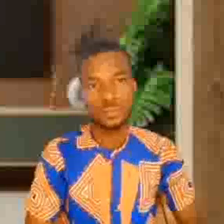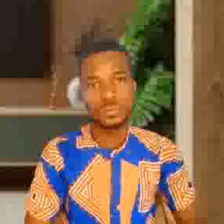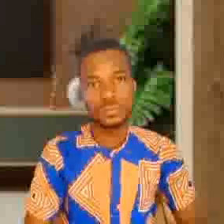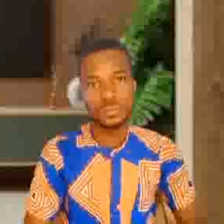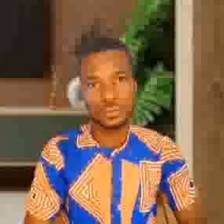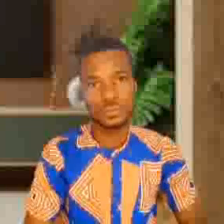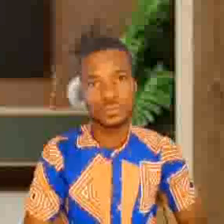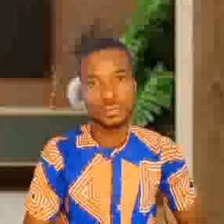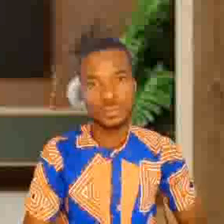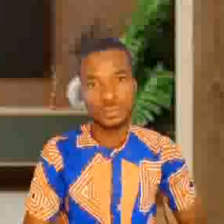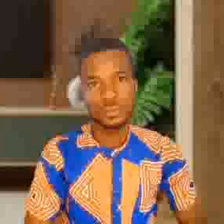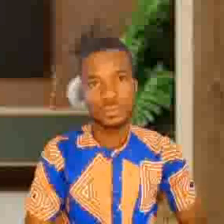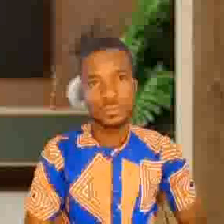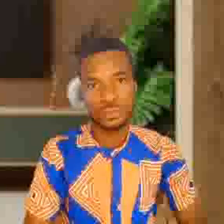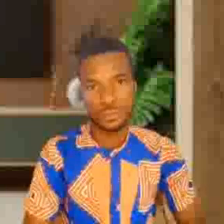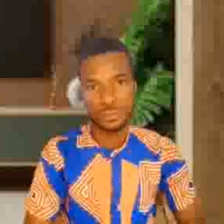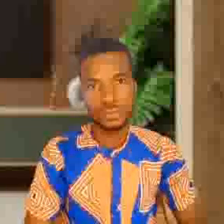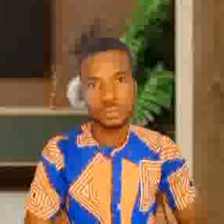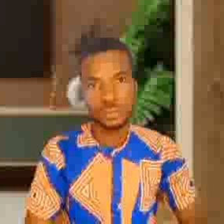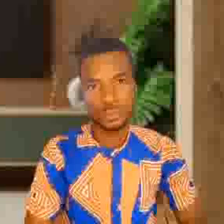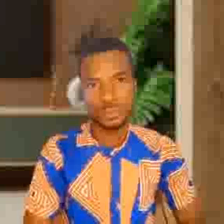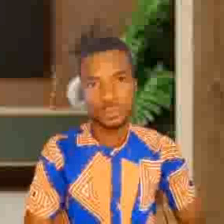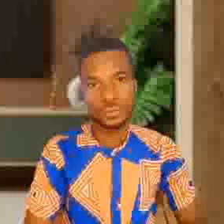That means the buffers were in place.